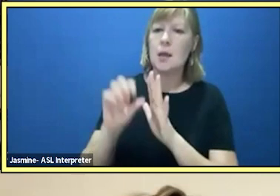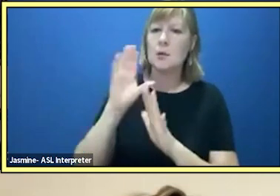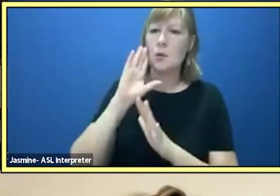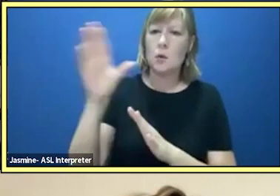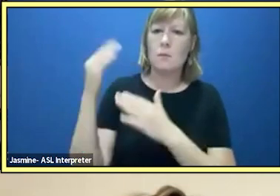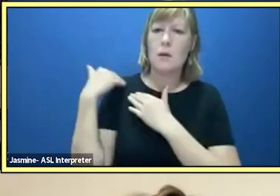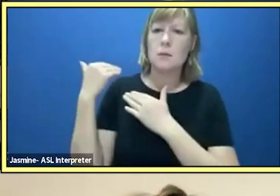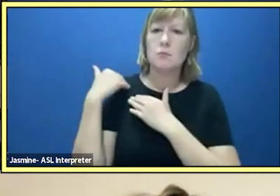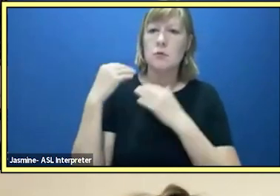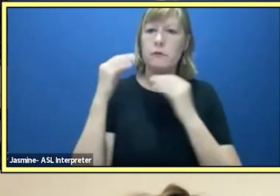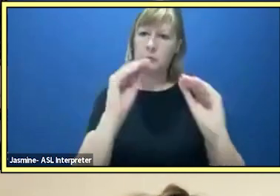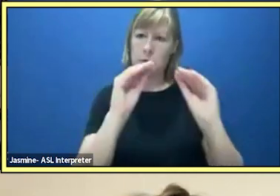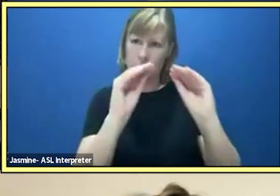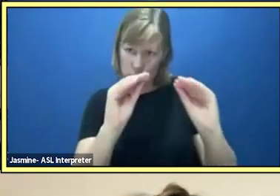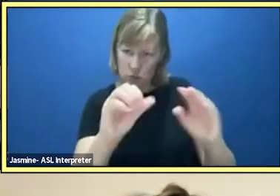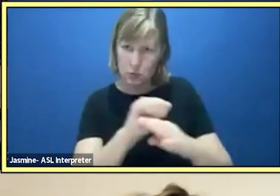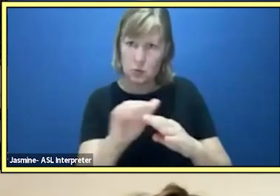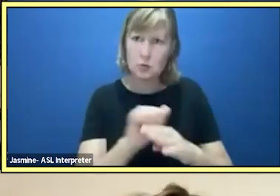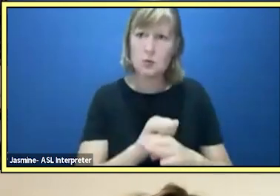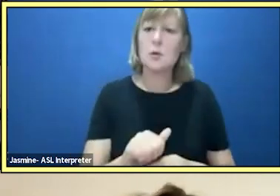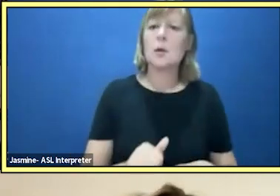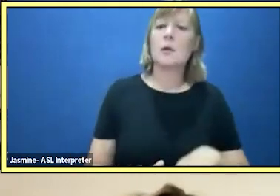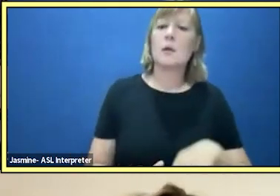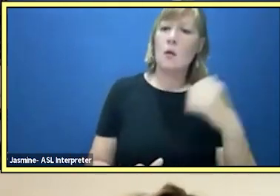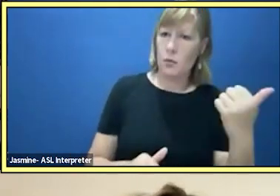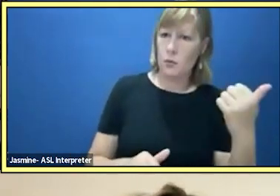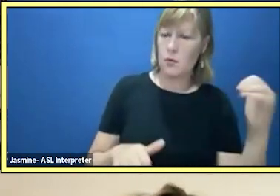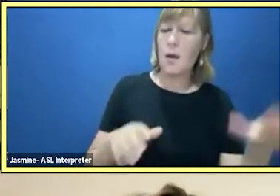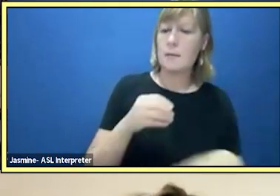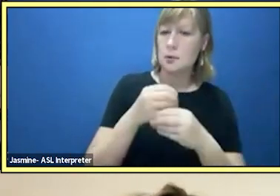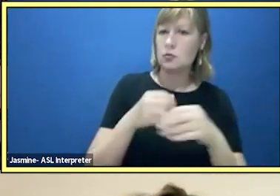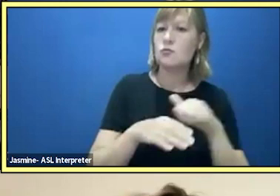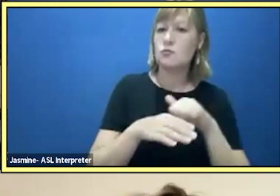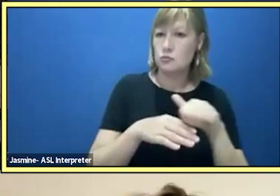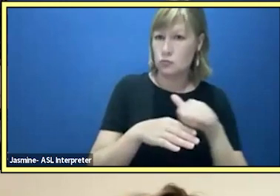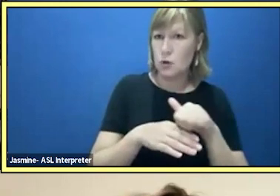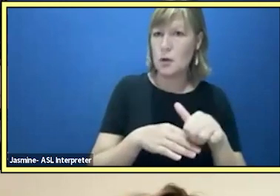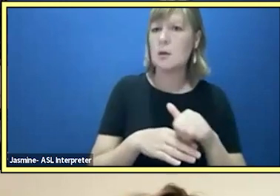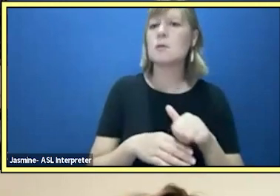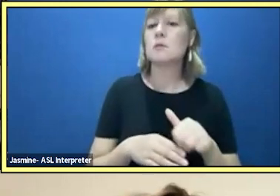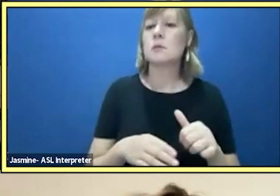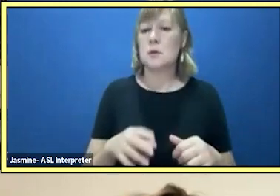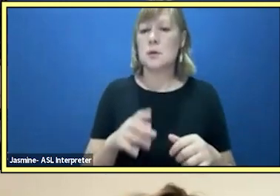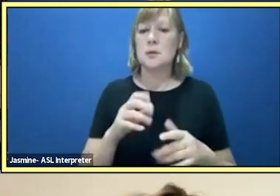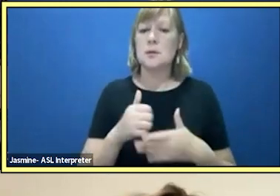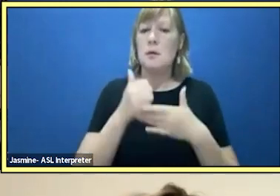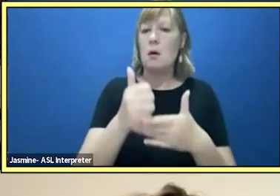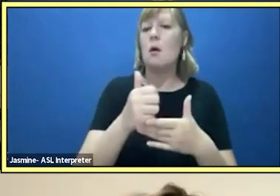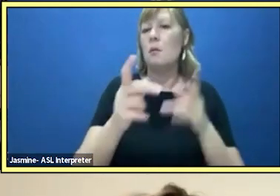management organization will also provide additional training to make sure that folks know how